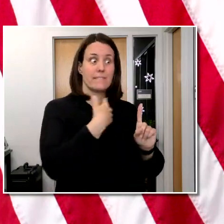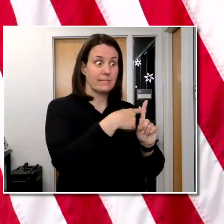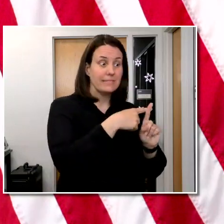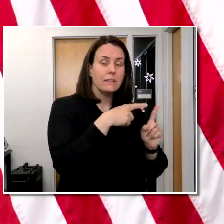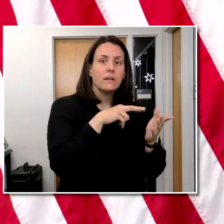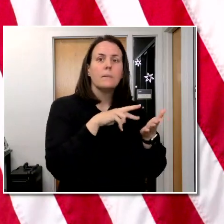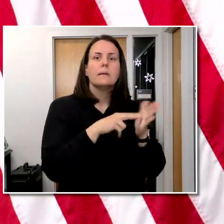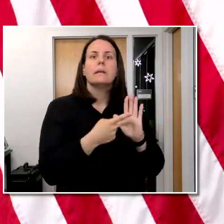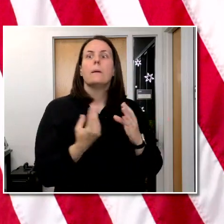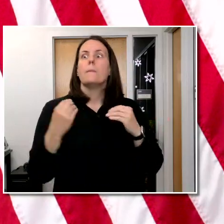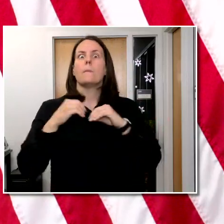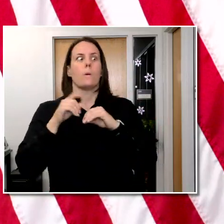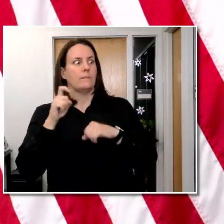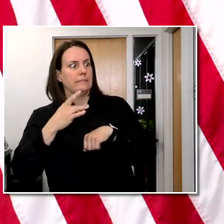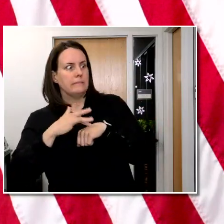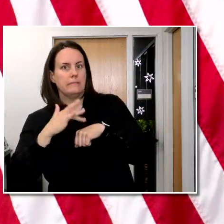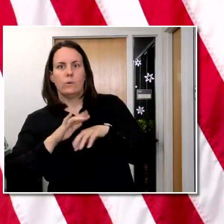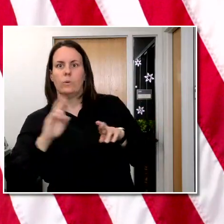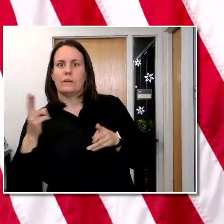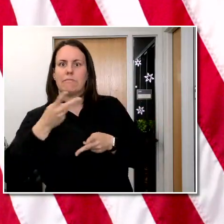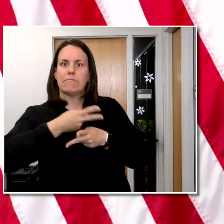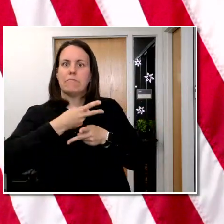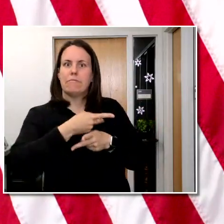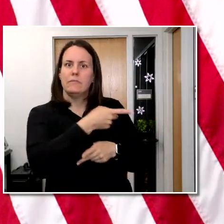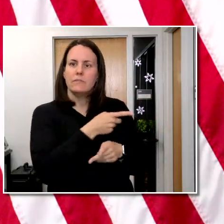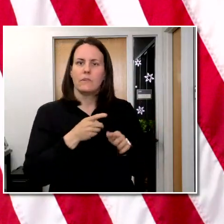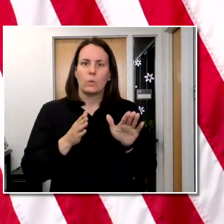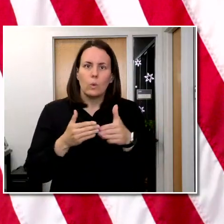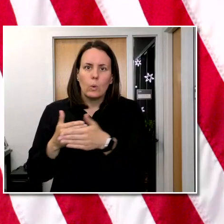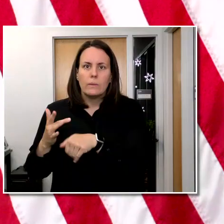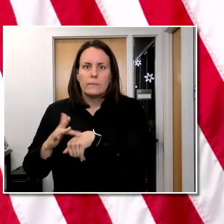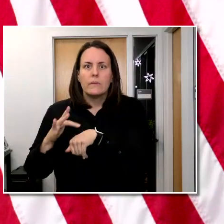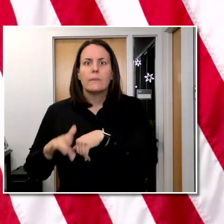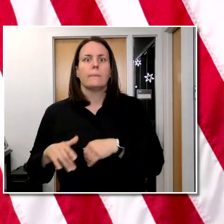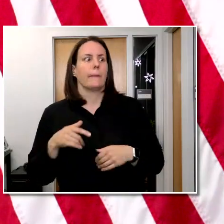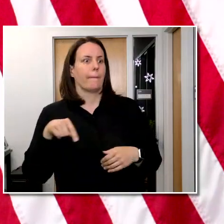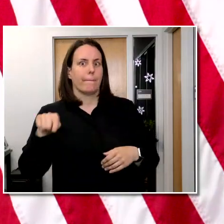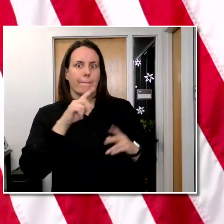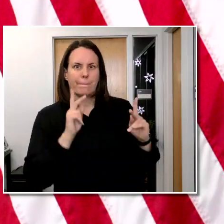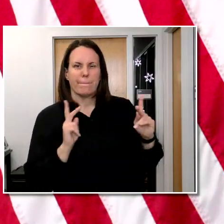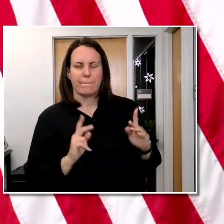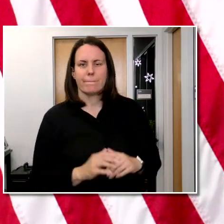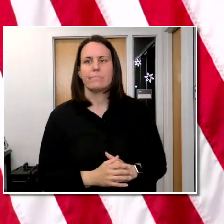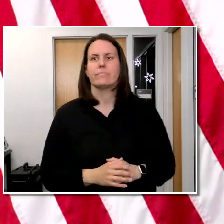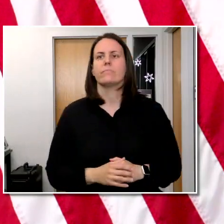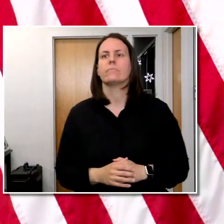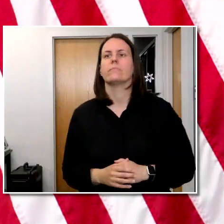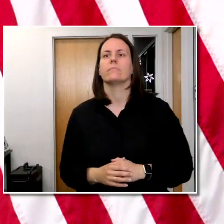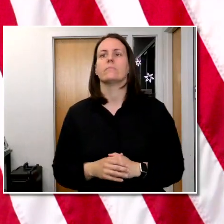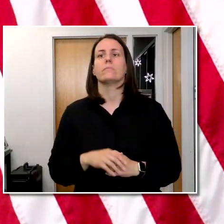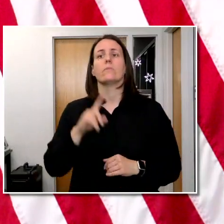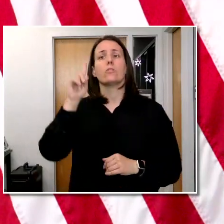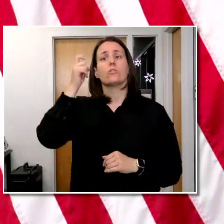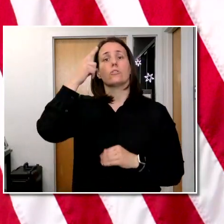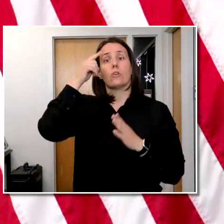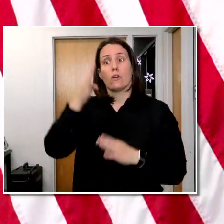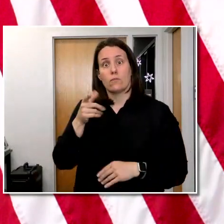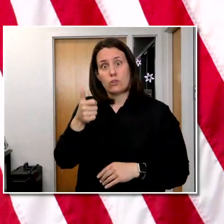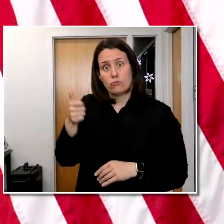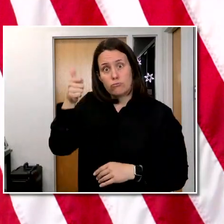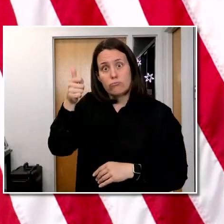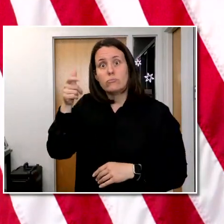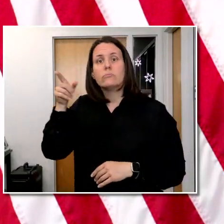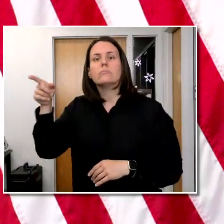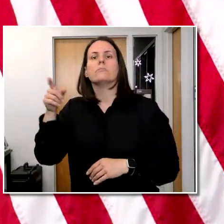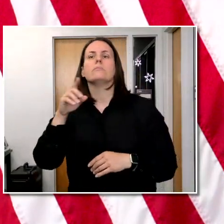Emergency Order 35, suspending certain administrative rules to make it possible for healthcare providers to